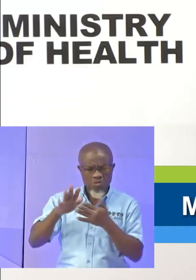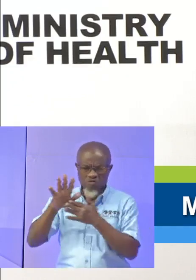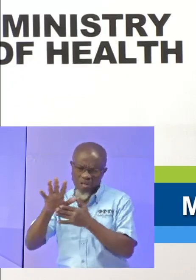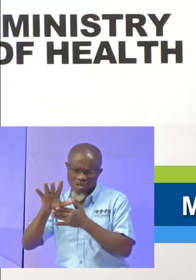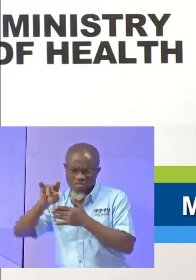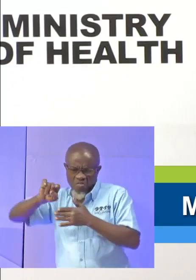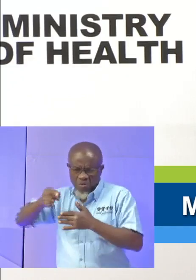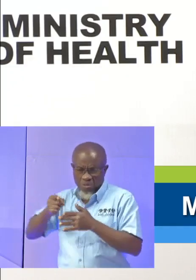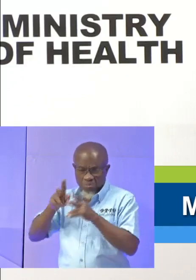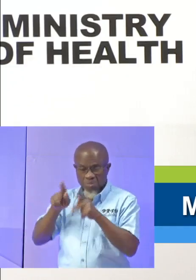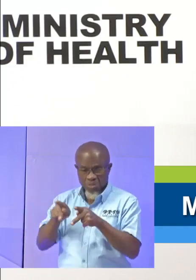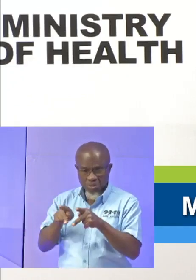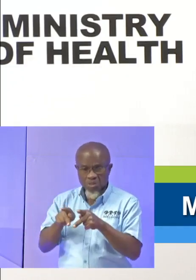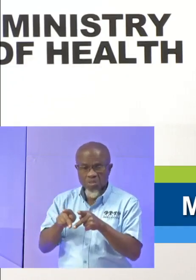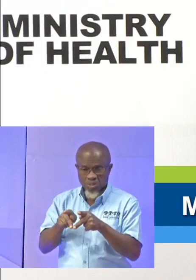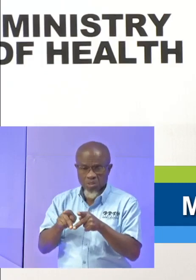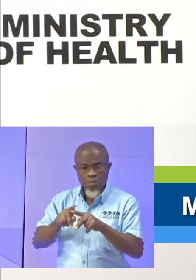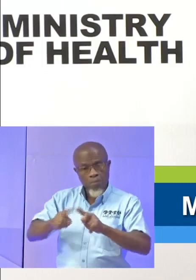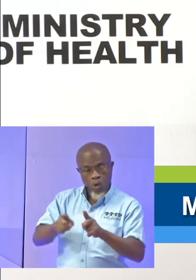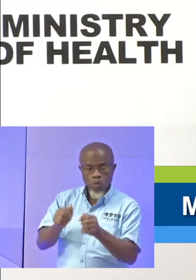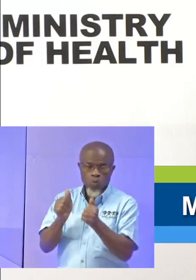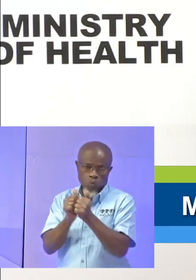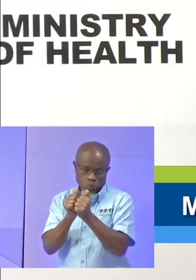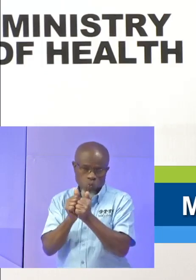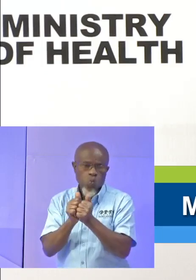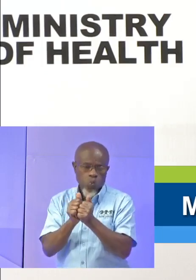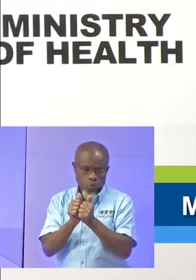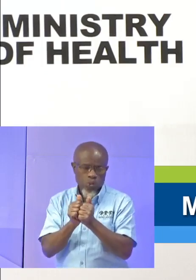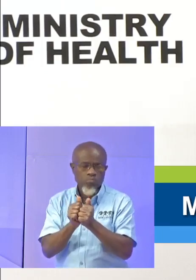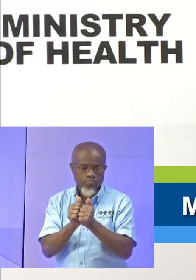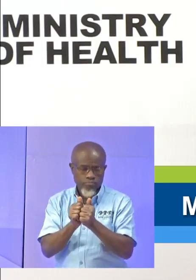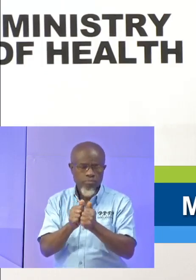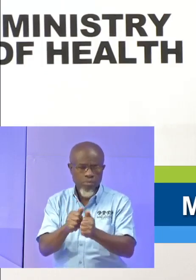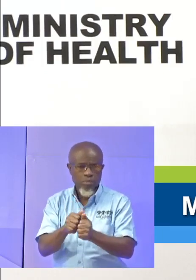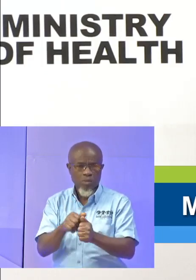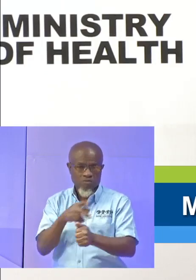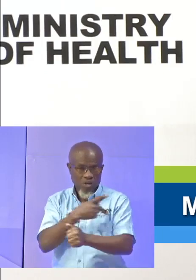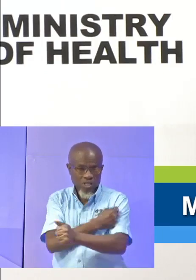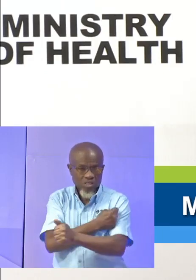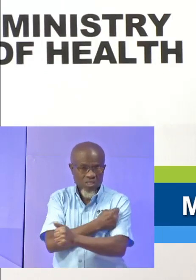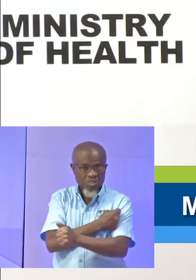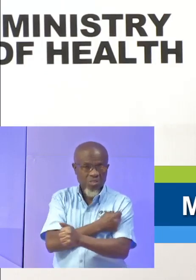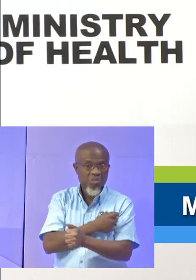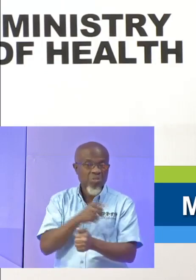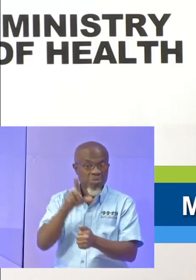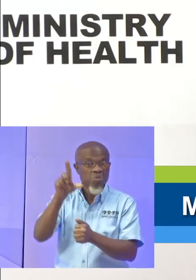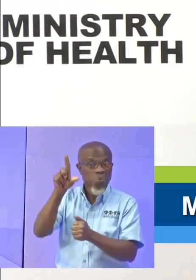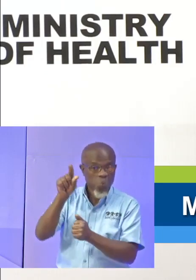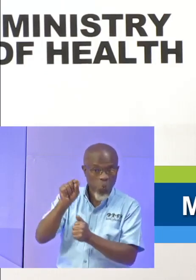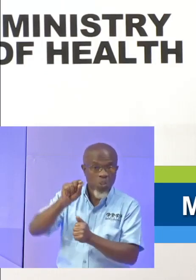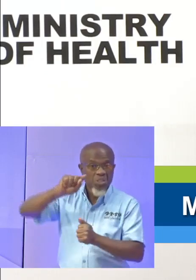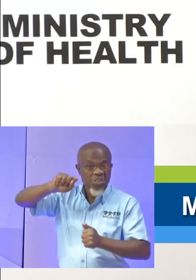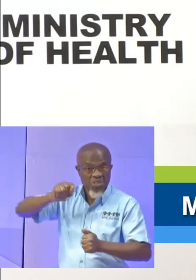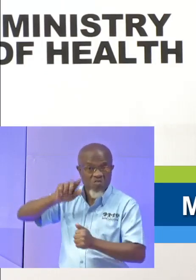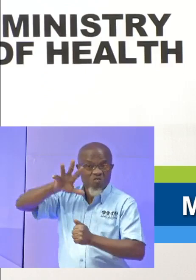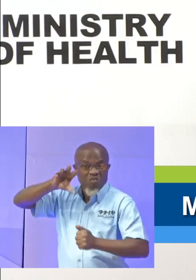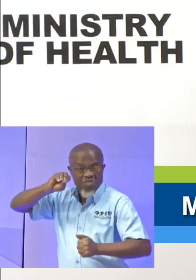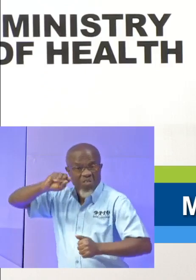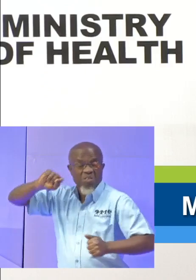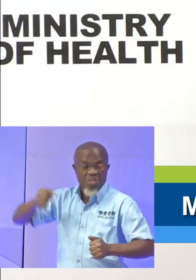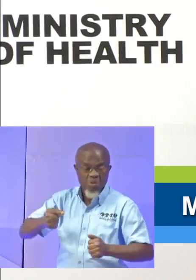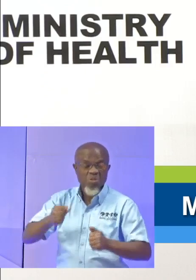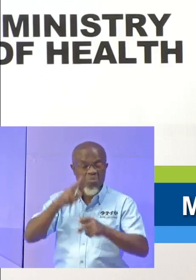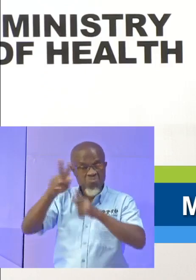we come to vaccines, those trials have to be done in 20,000, 50,000, sometimes tens of thousands. So it's